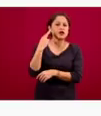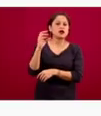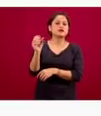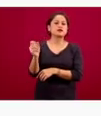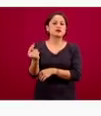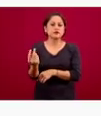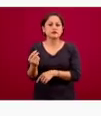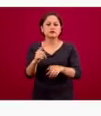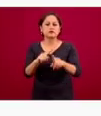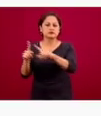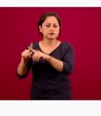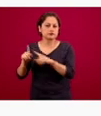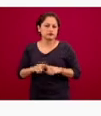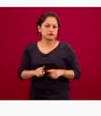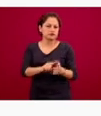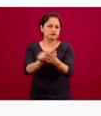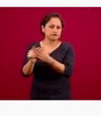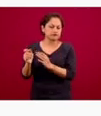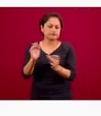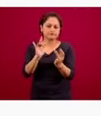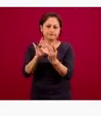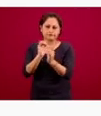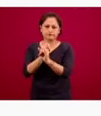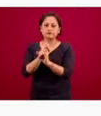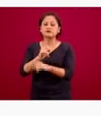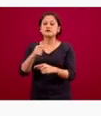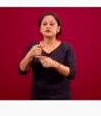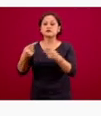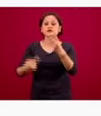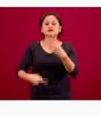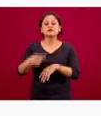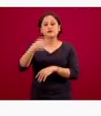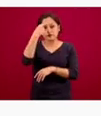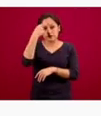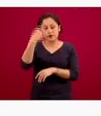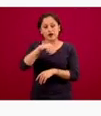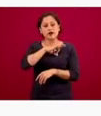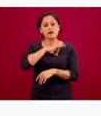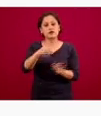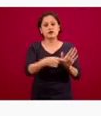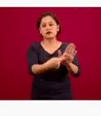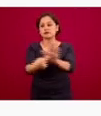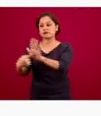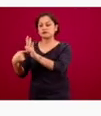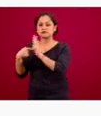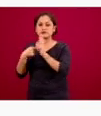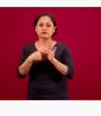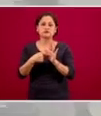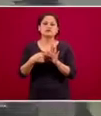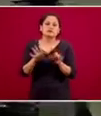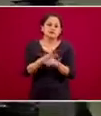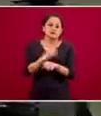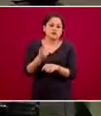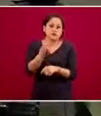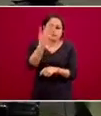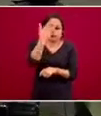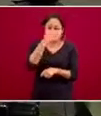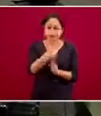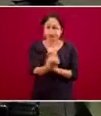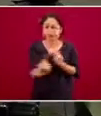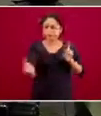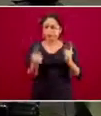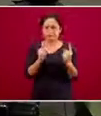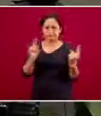to the population, and a distribution strategy that allows us to reach each of the citizens so they can know how to handle